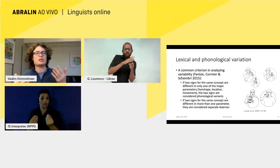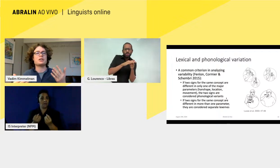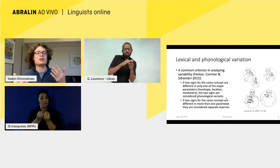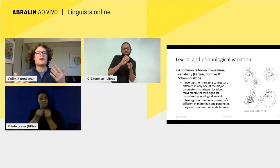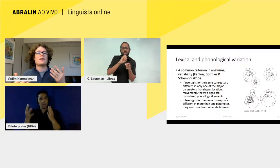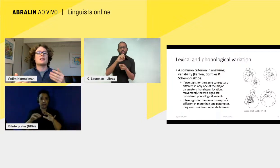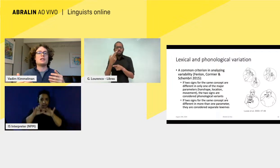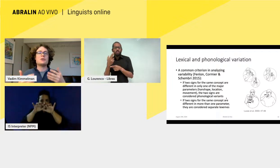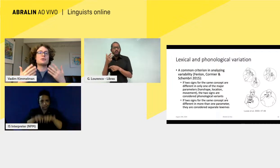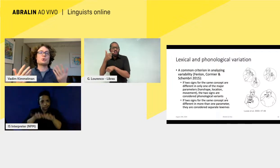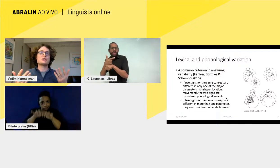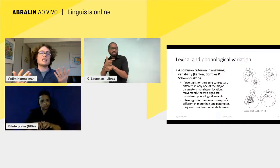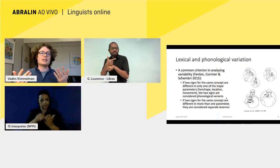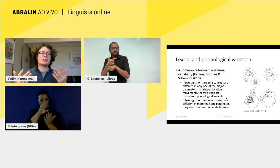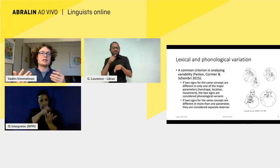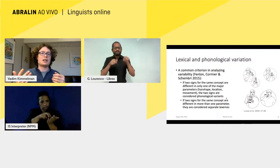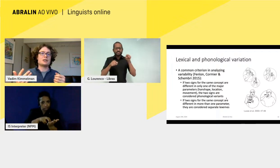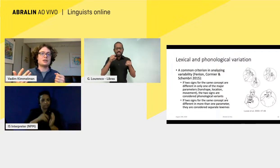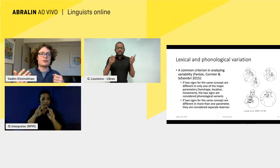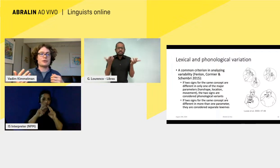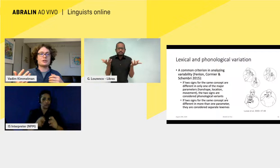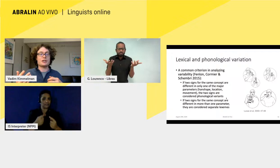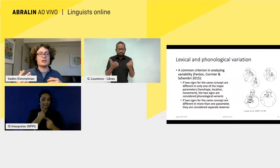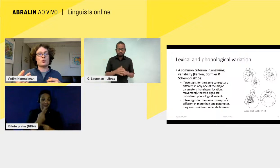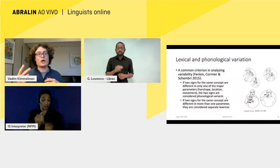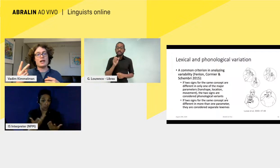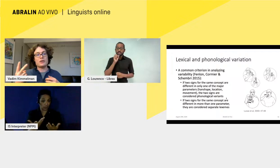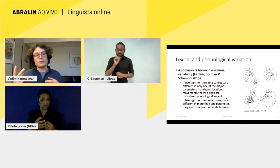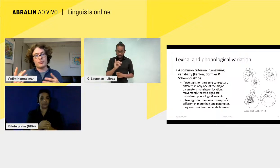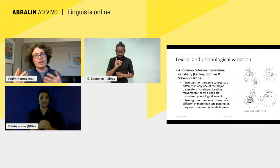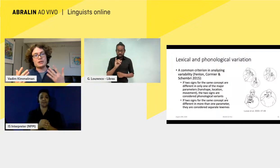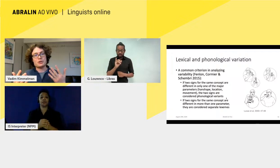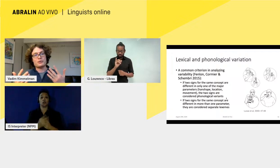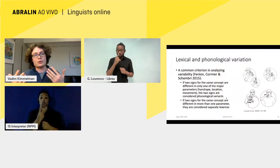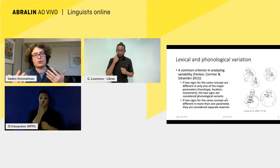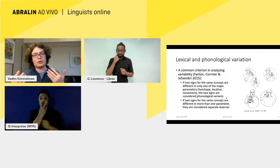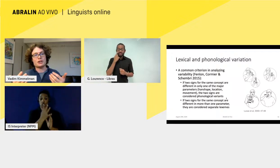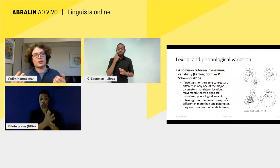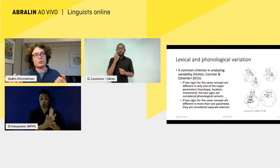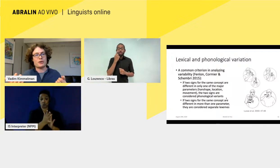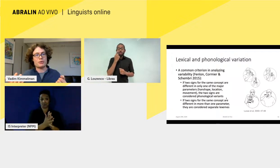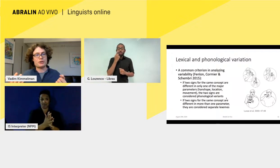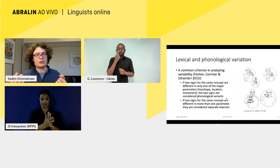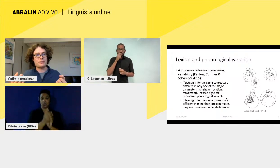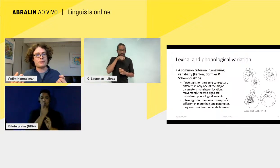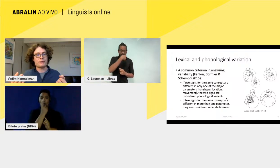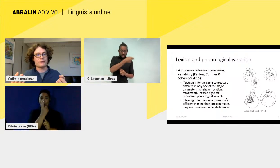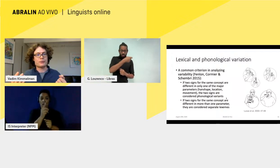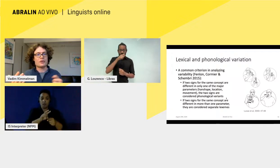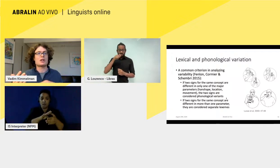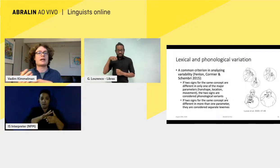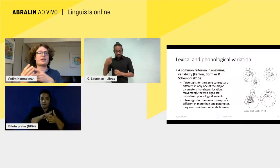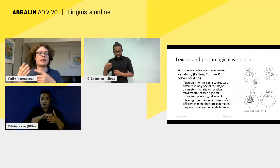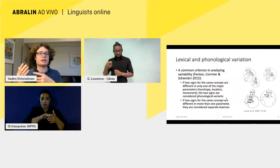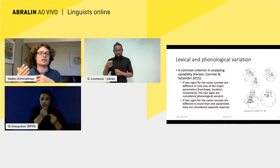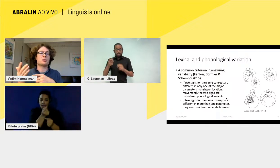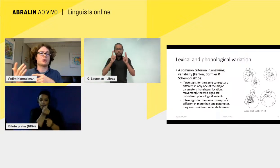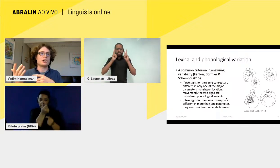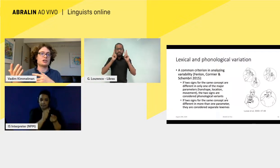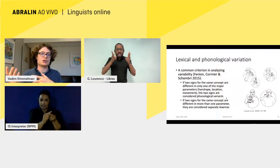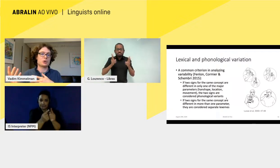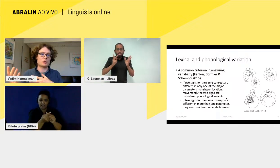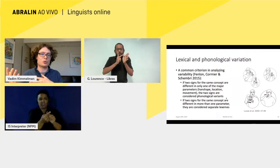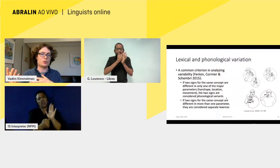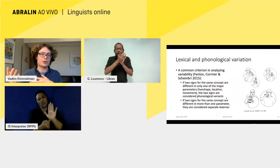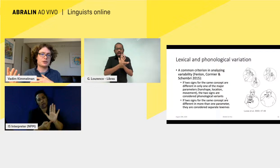researchers, has been if two signs are different in one major phonological parameter, like hand